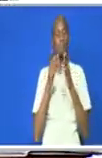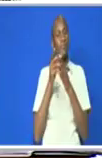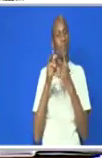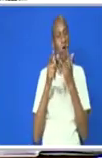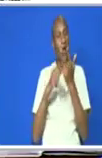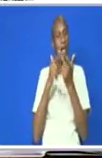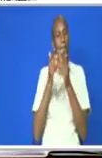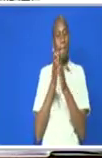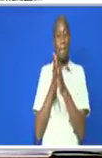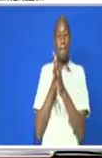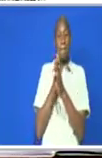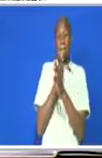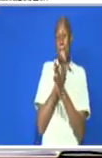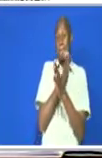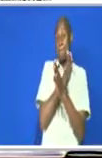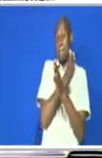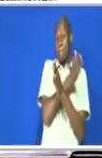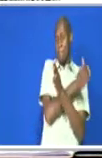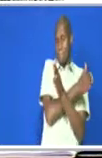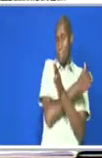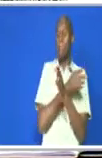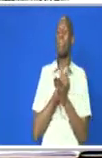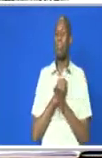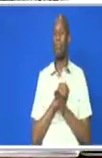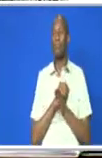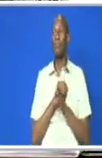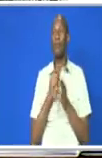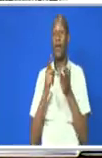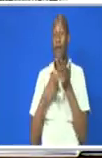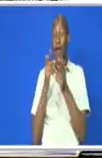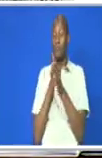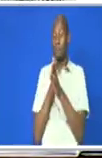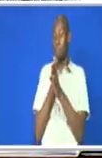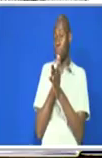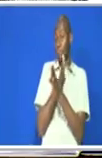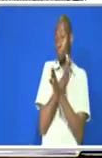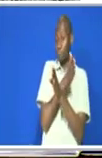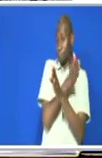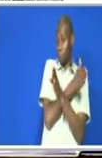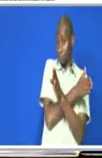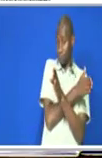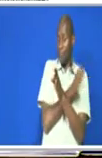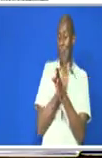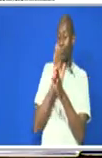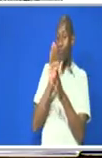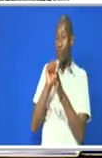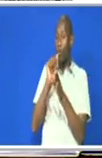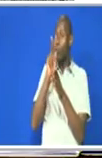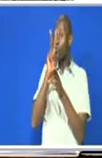backwards. I want you to count backwards from number